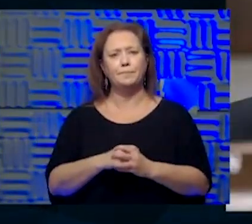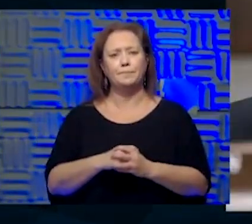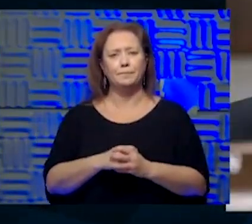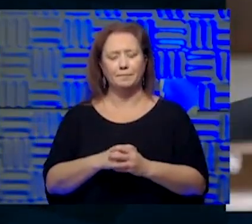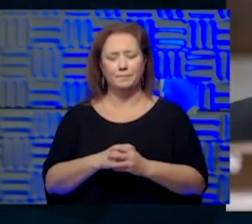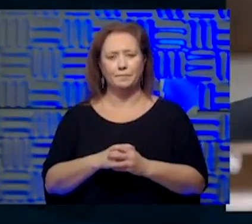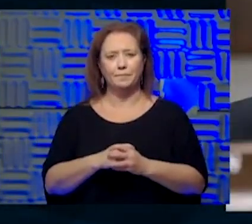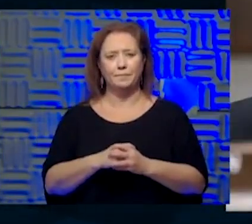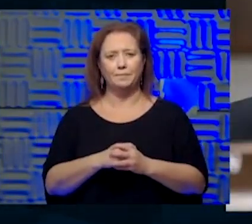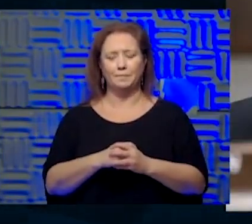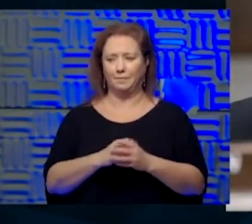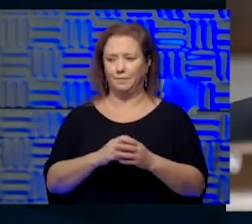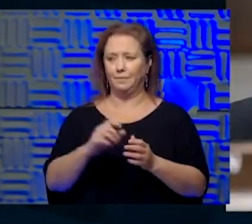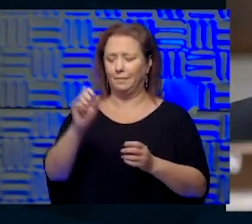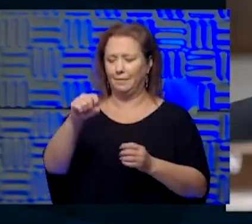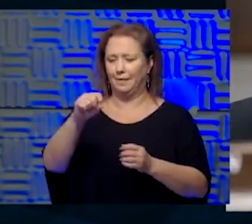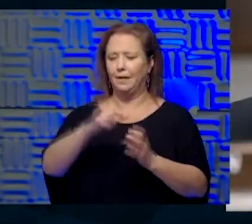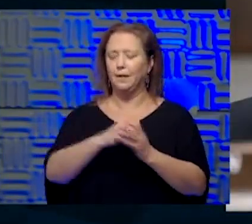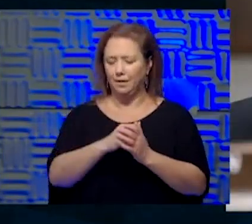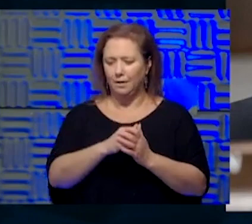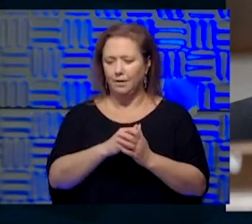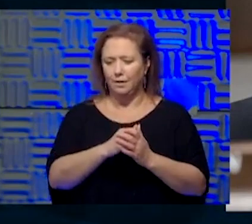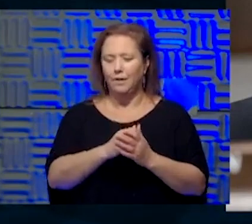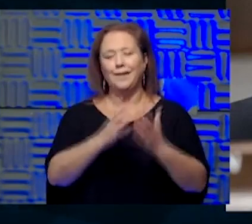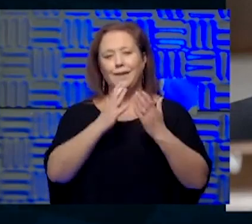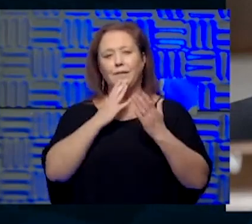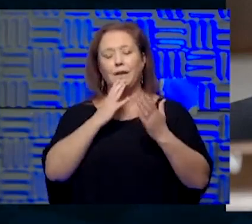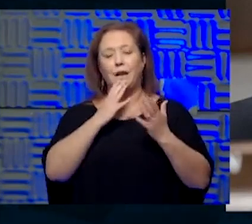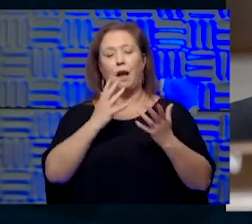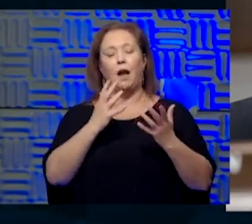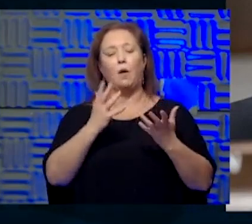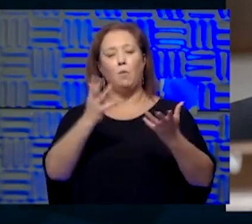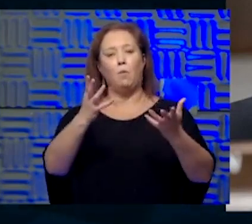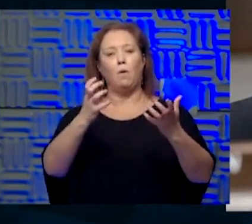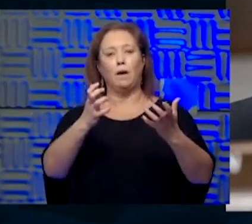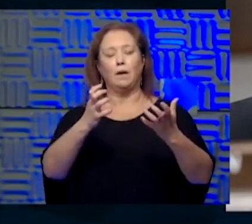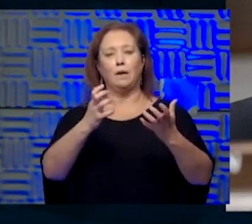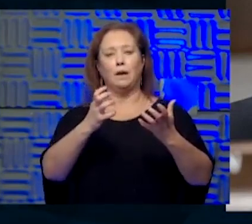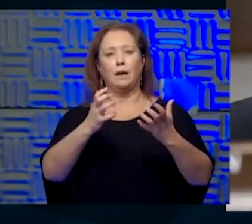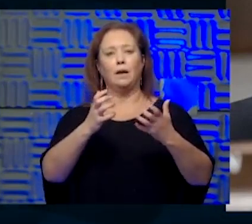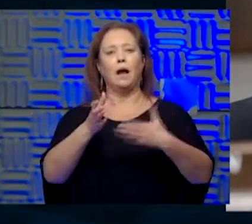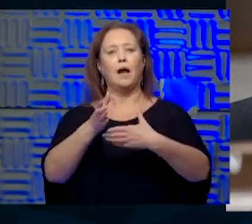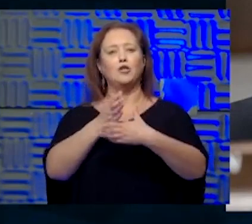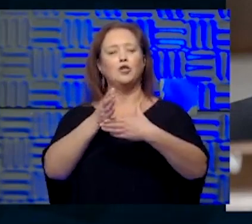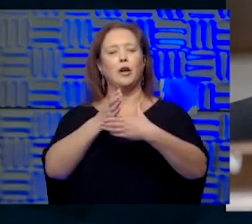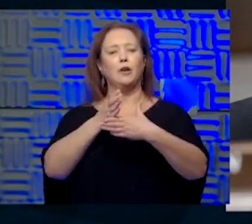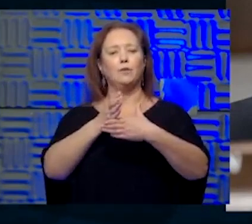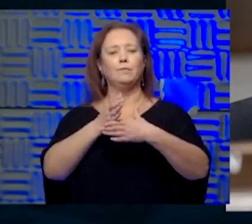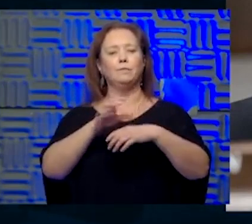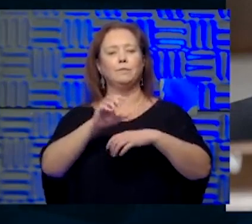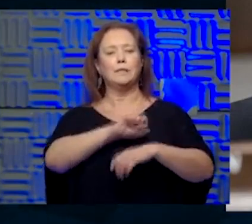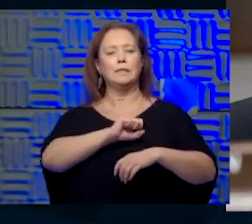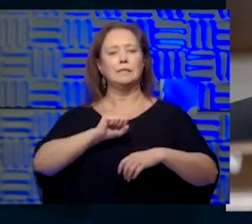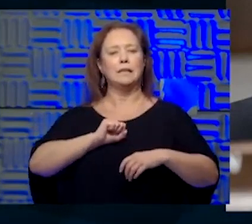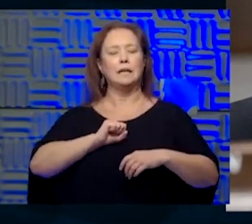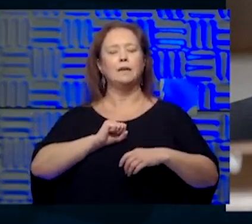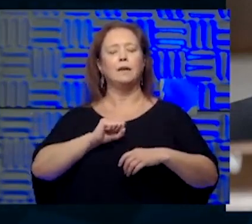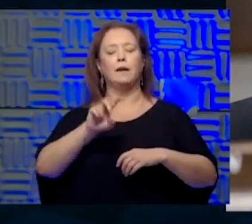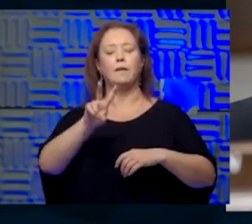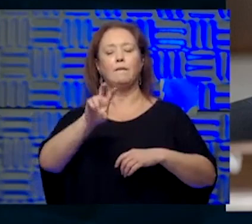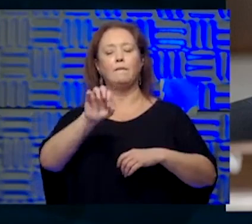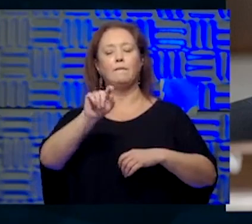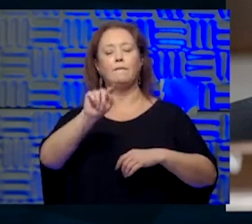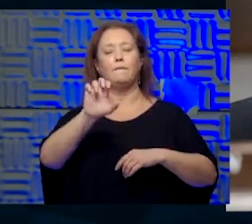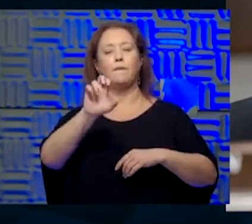Well, thanks. I would indicate that I chair the Senate Veterans Affairs Committee. I've been involved